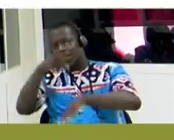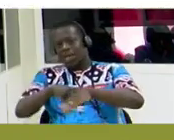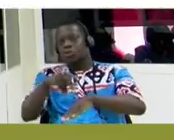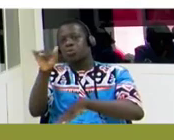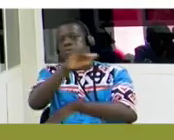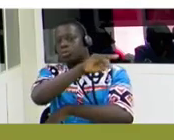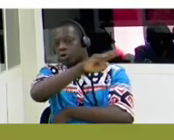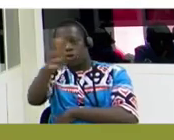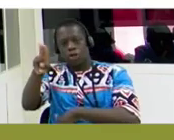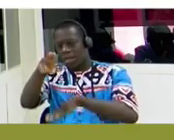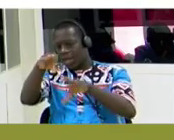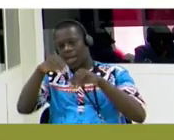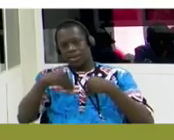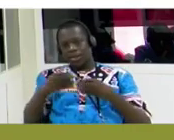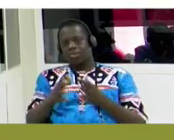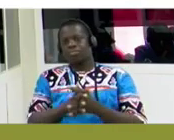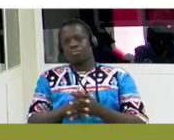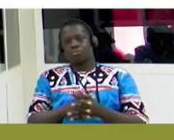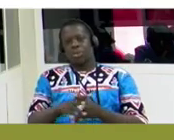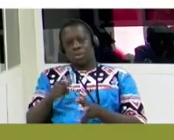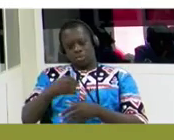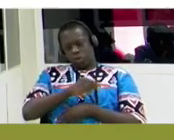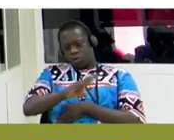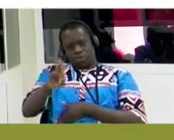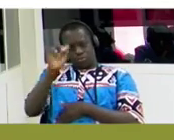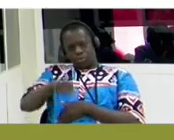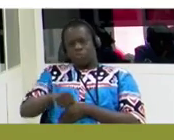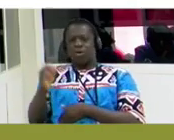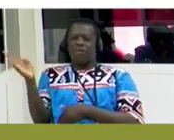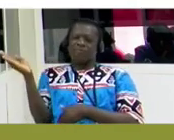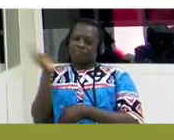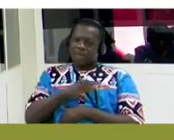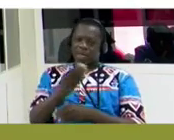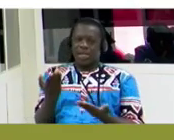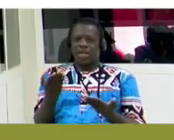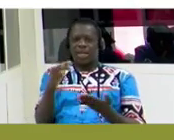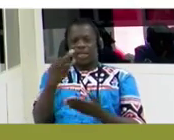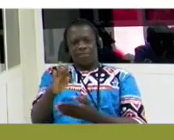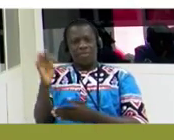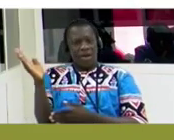deny. I will not lie. If I lie hereafter, I will say the same.